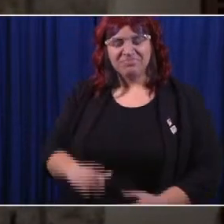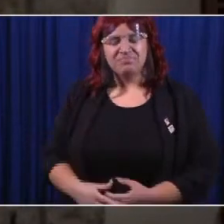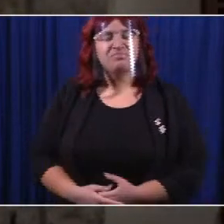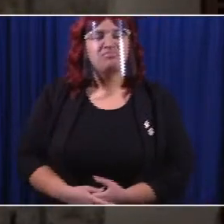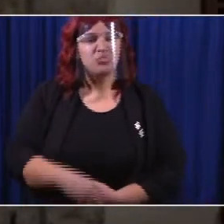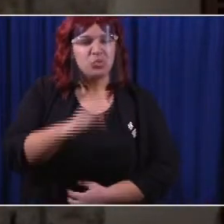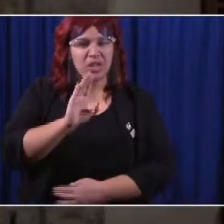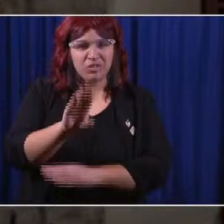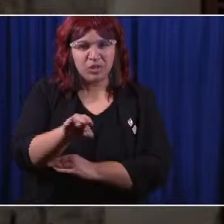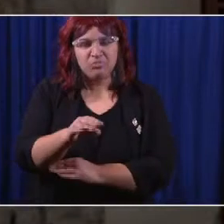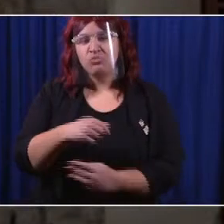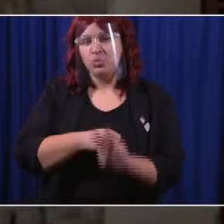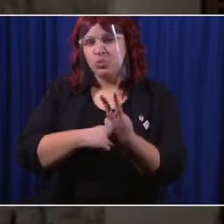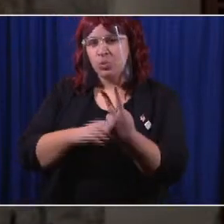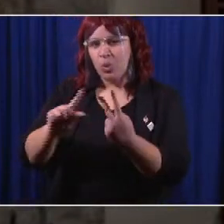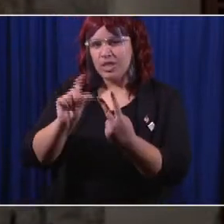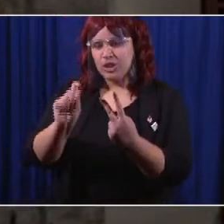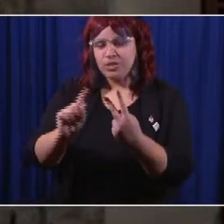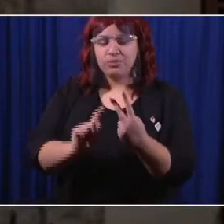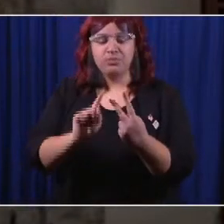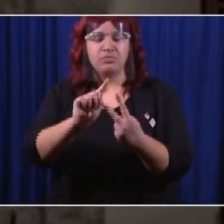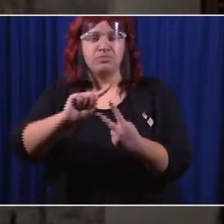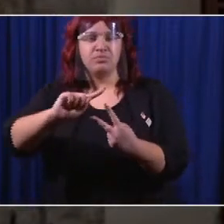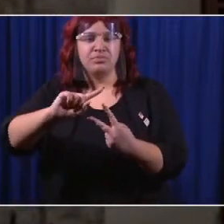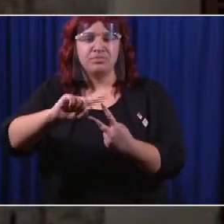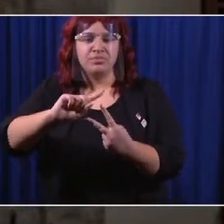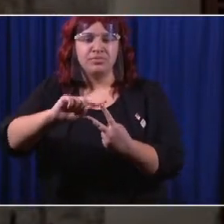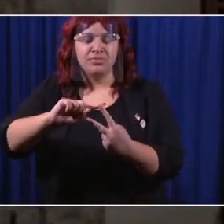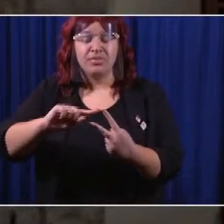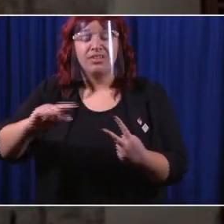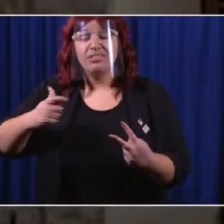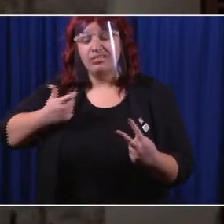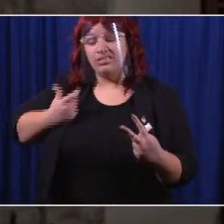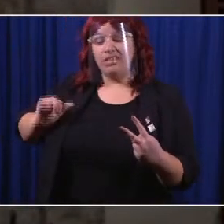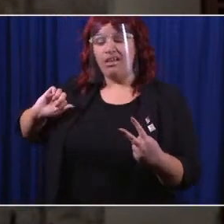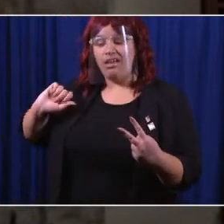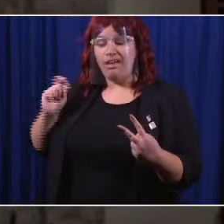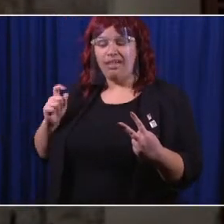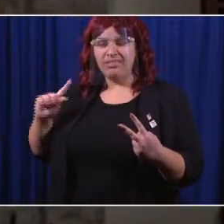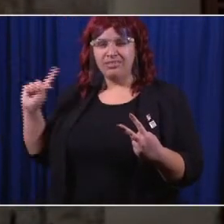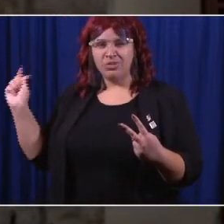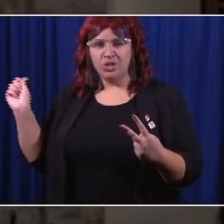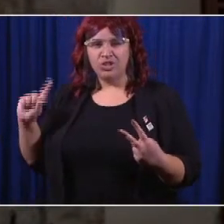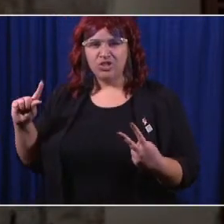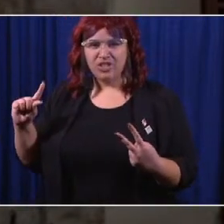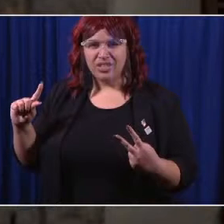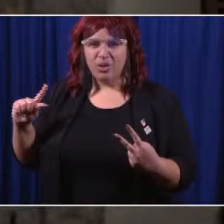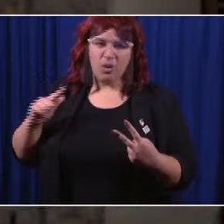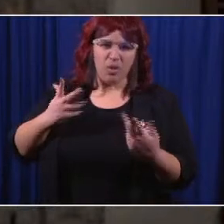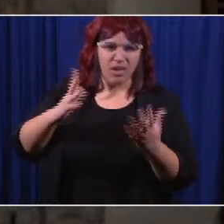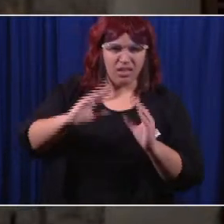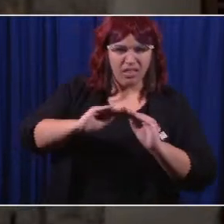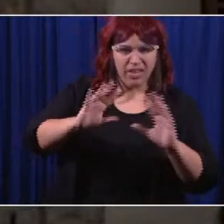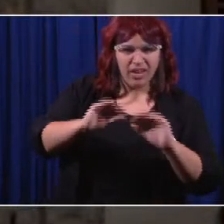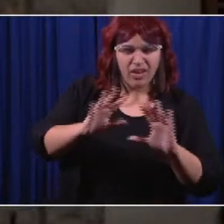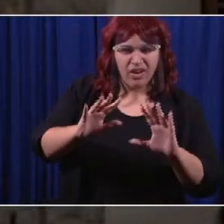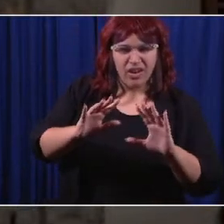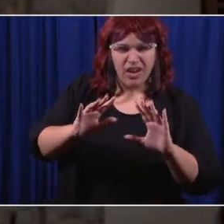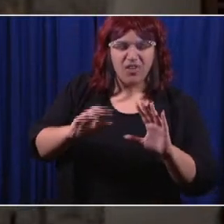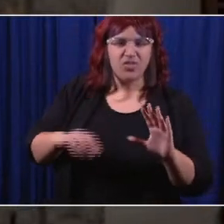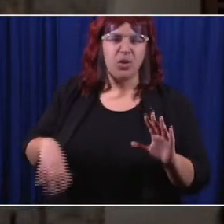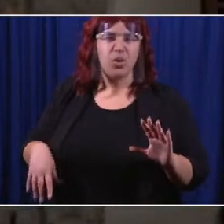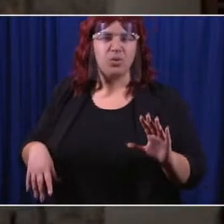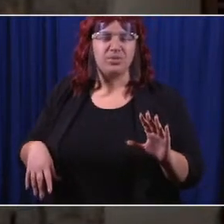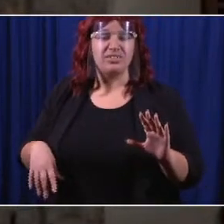two quick questions. One, dovetailing off what Alex had said, I wasn't clear. Was Ohio one of those states that had